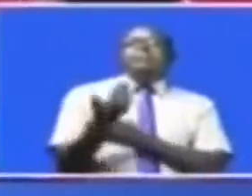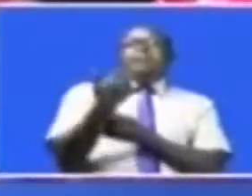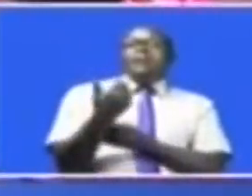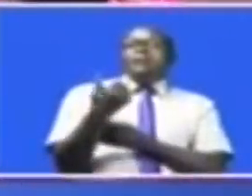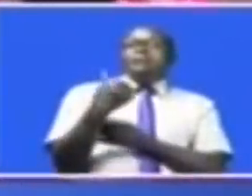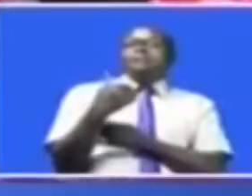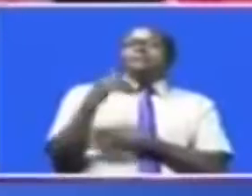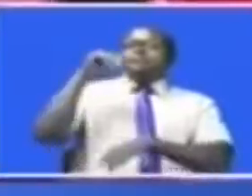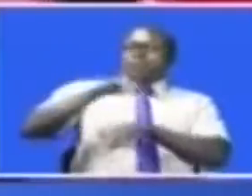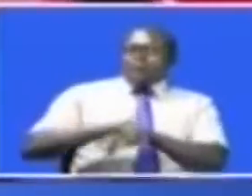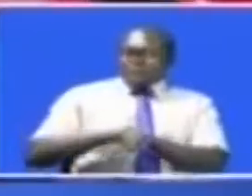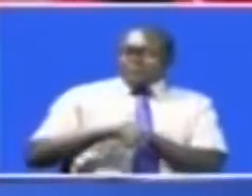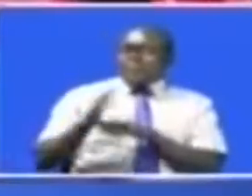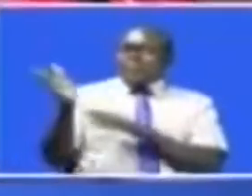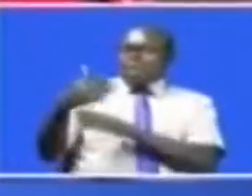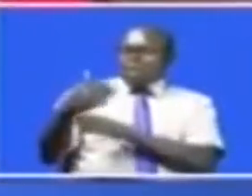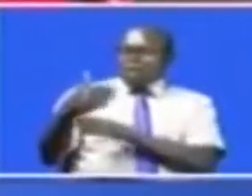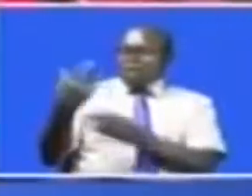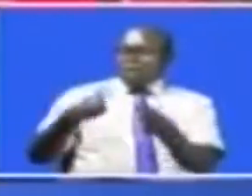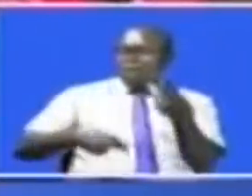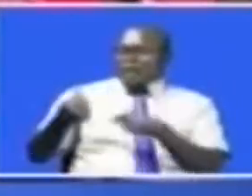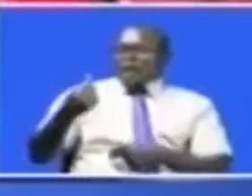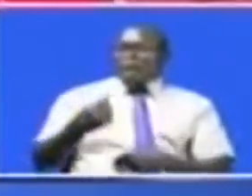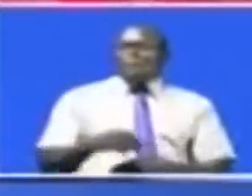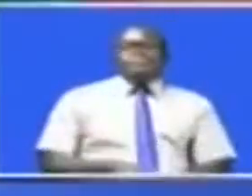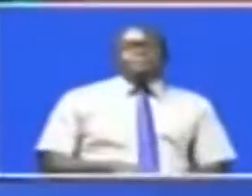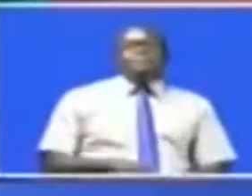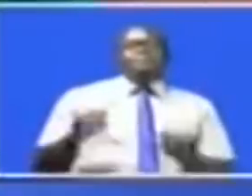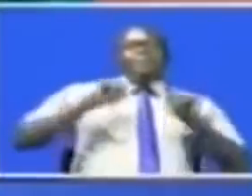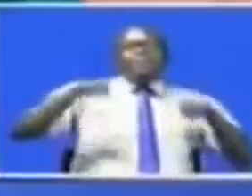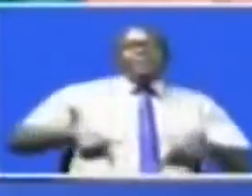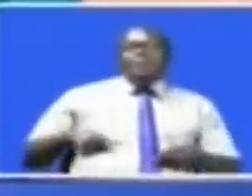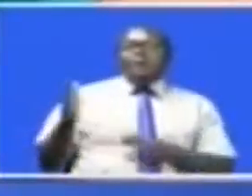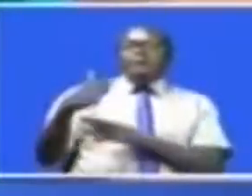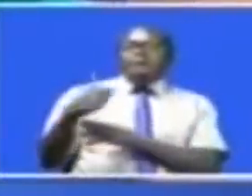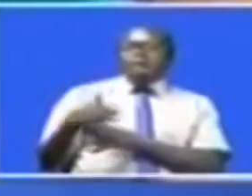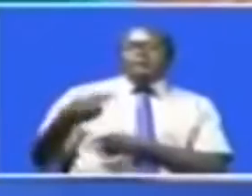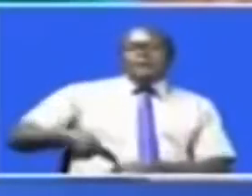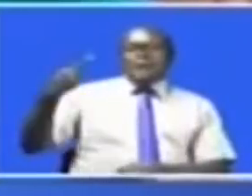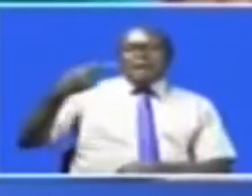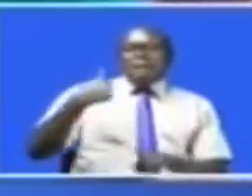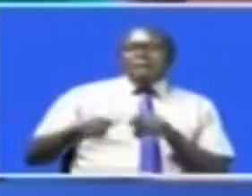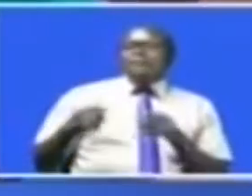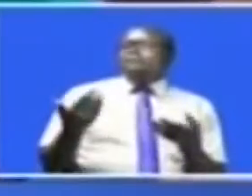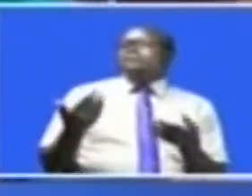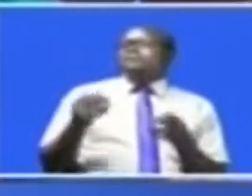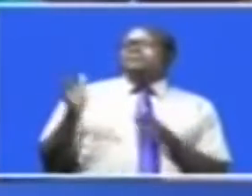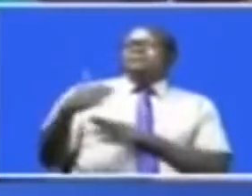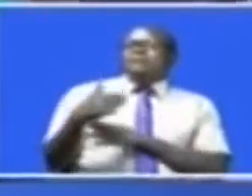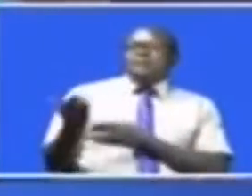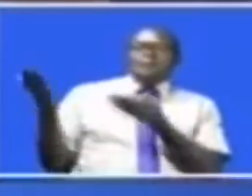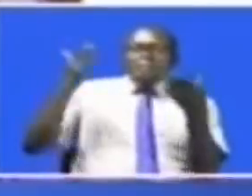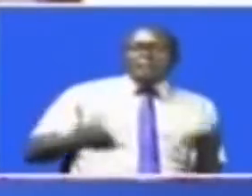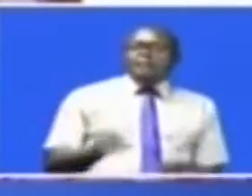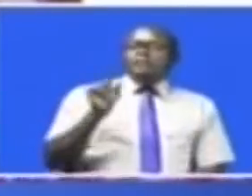a bid to better her chances of bagging a day's catch, seeing the demand for fish is quite high, but the supply is dwindling by